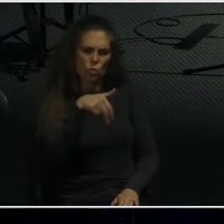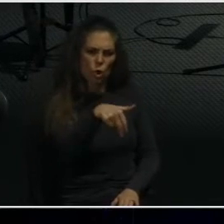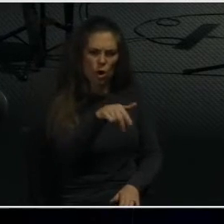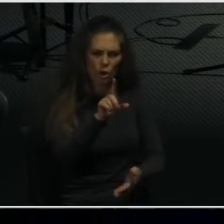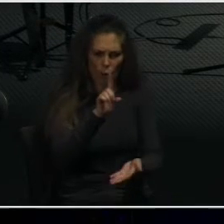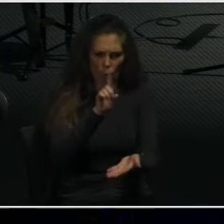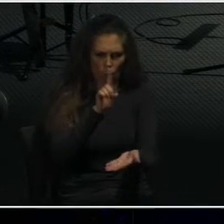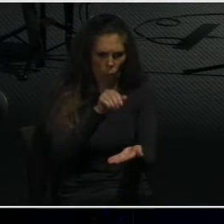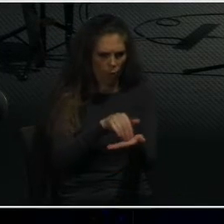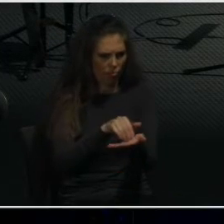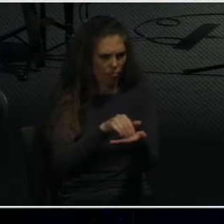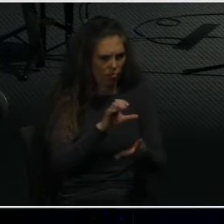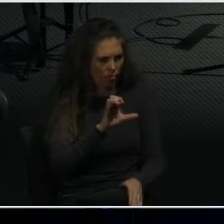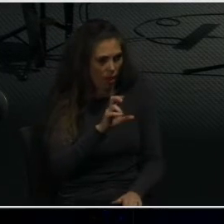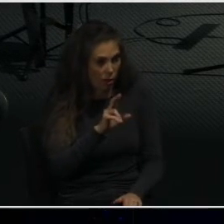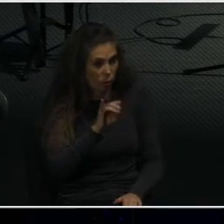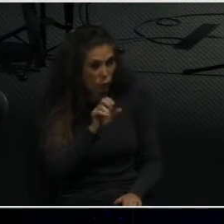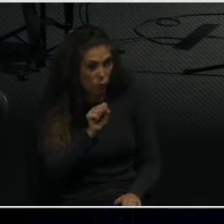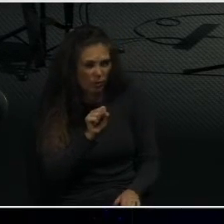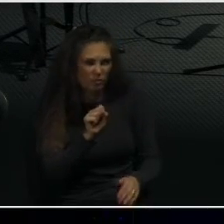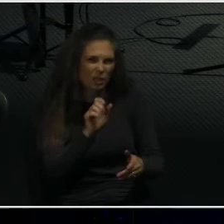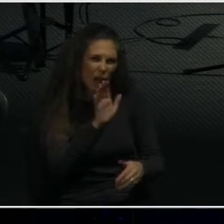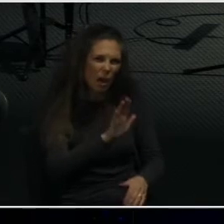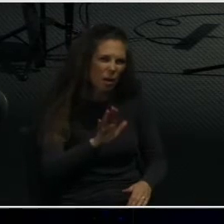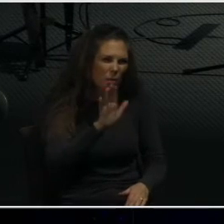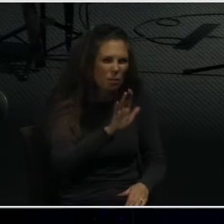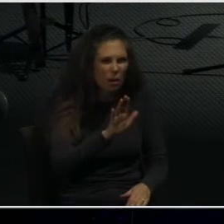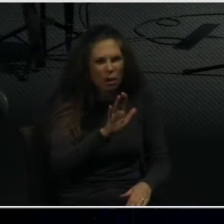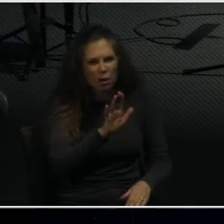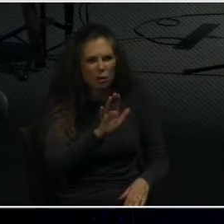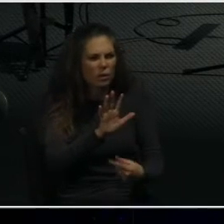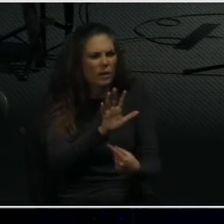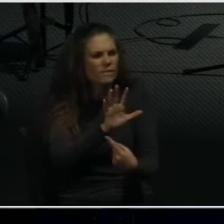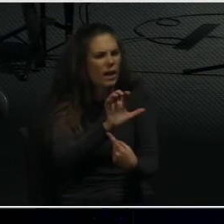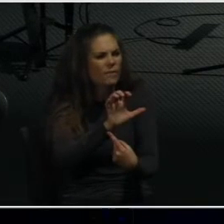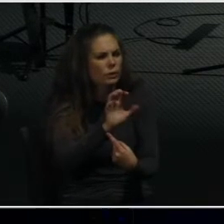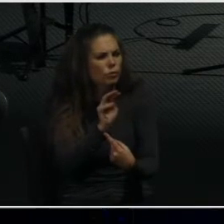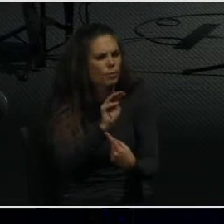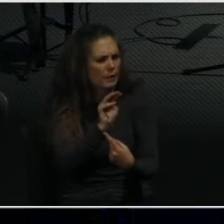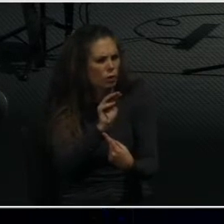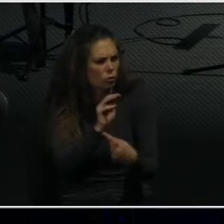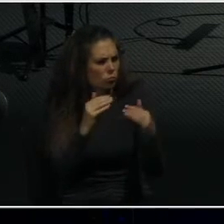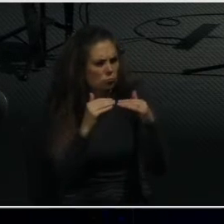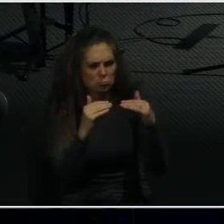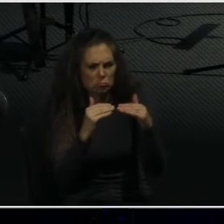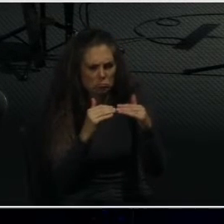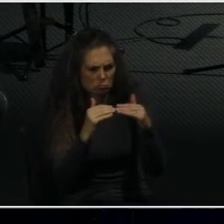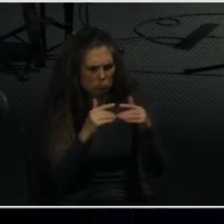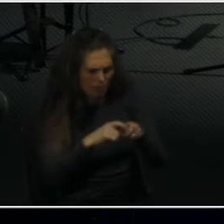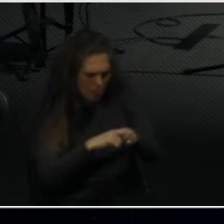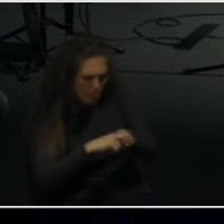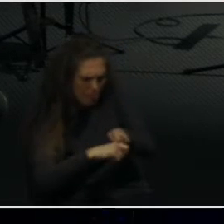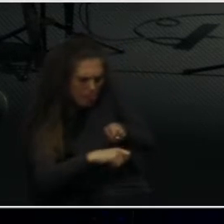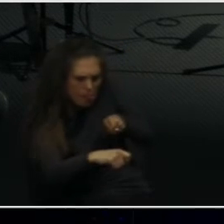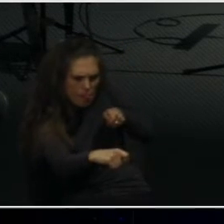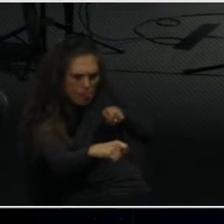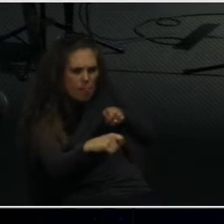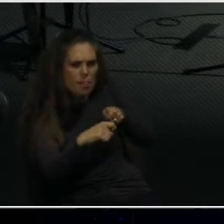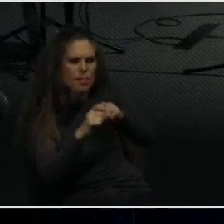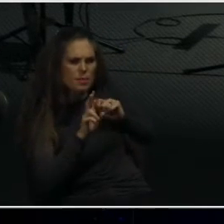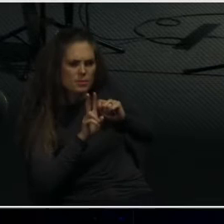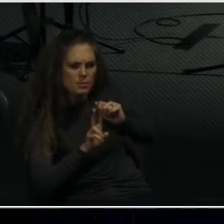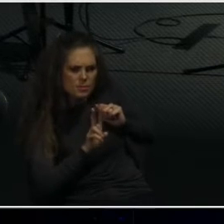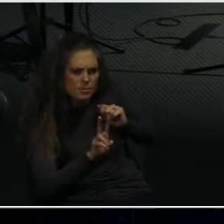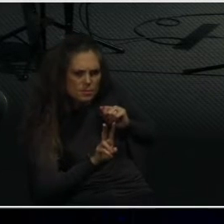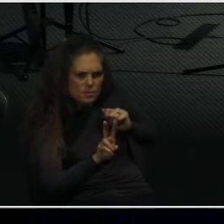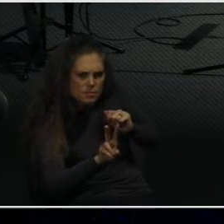1,500 to 1,700 feet, or about a little less than 500 meters. And he takes his measuring tools with him,